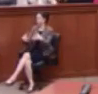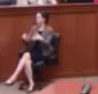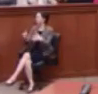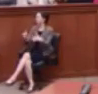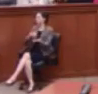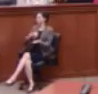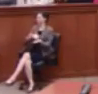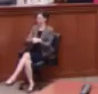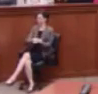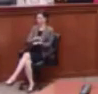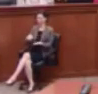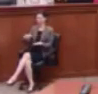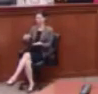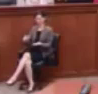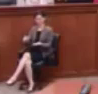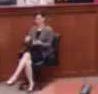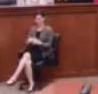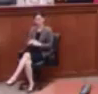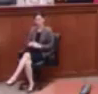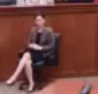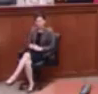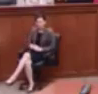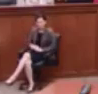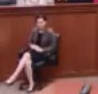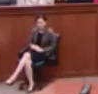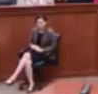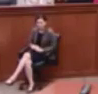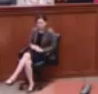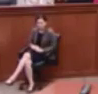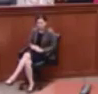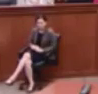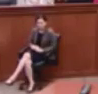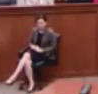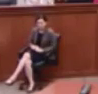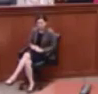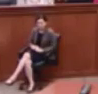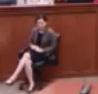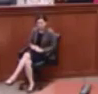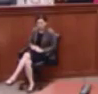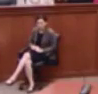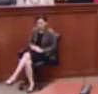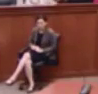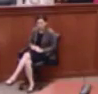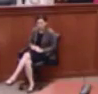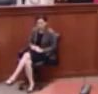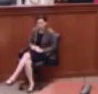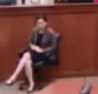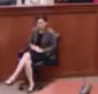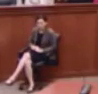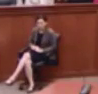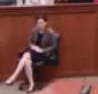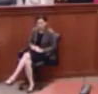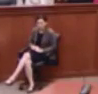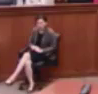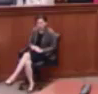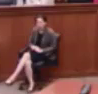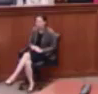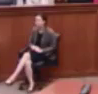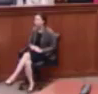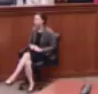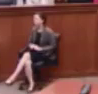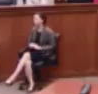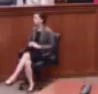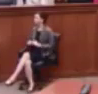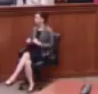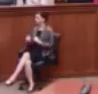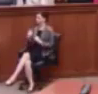Now, we took these recommendations and, within our limited sort of capacity and